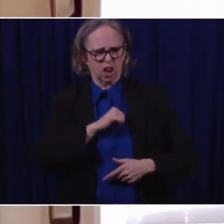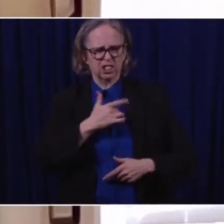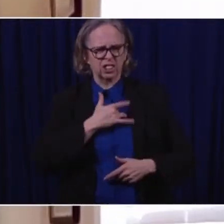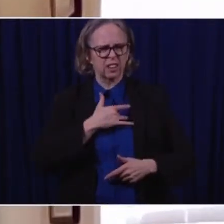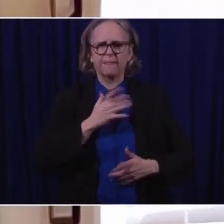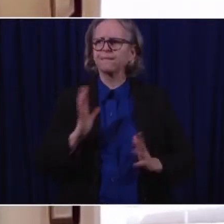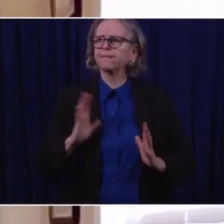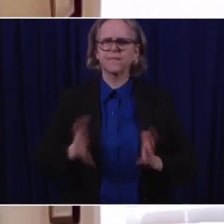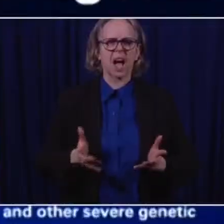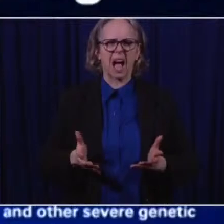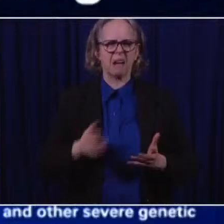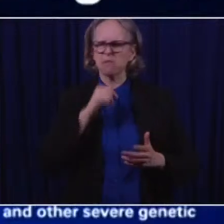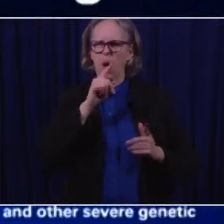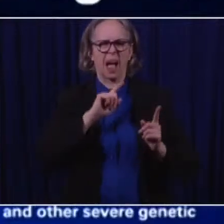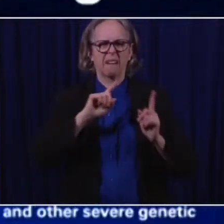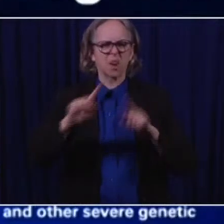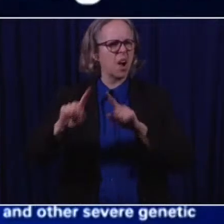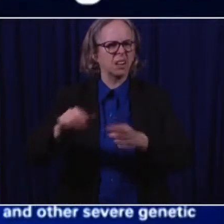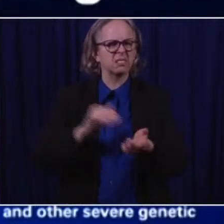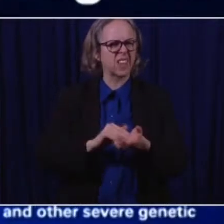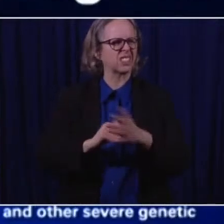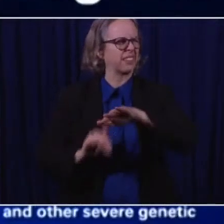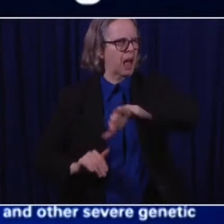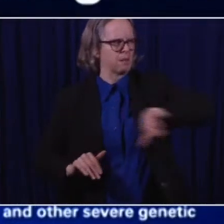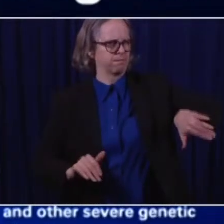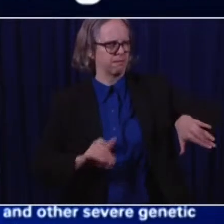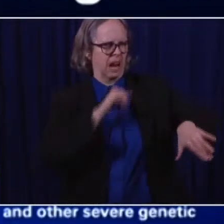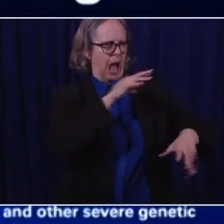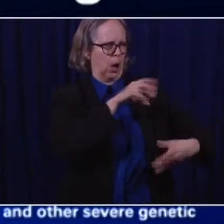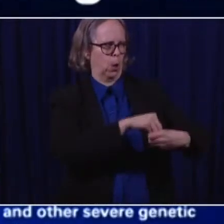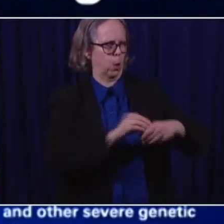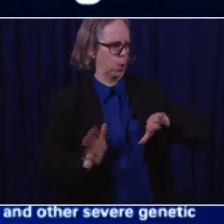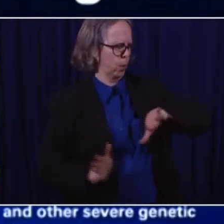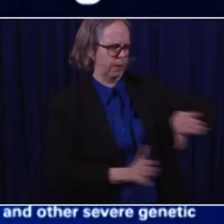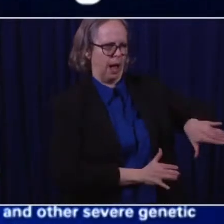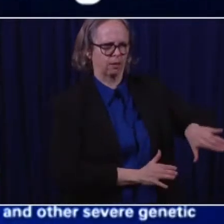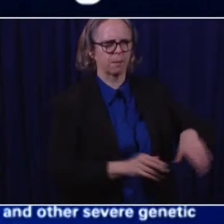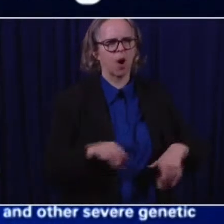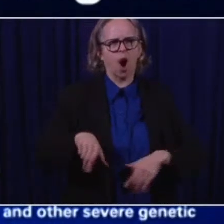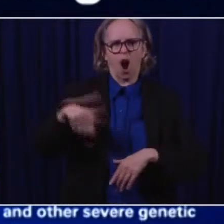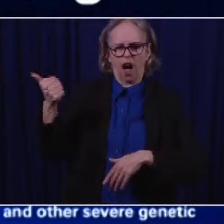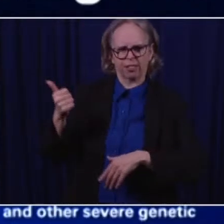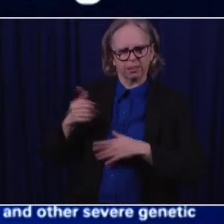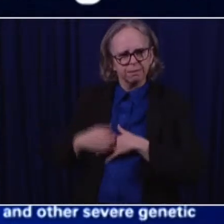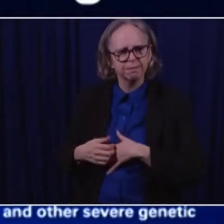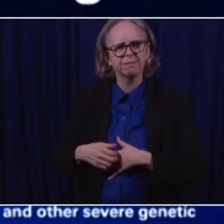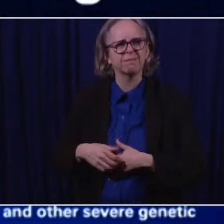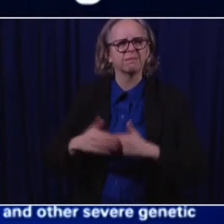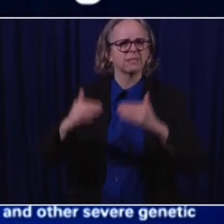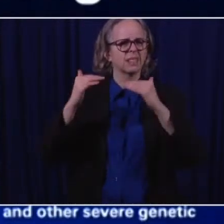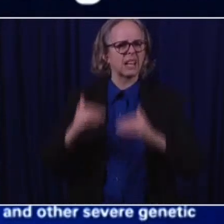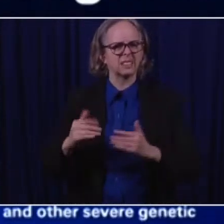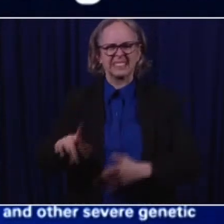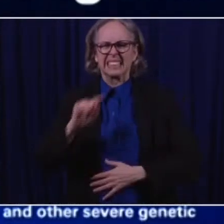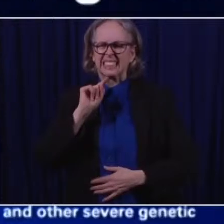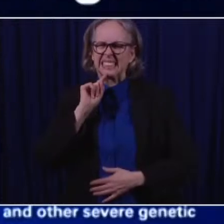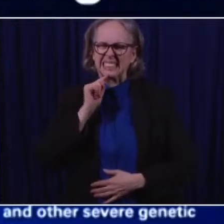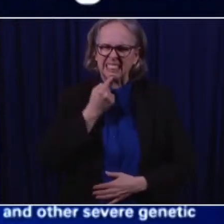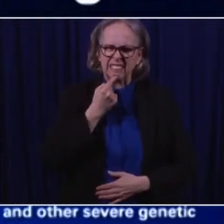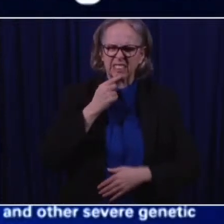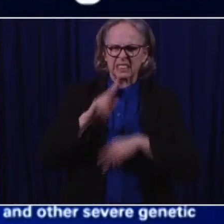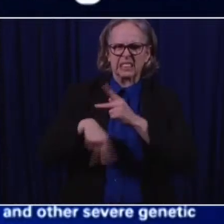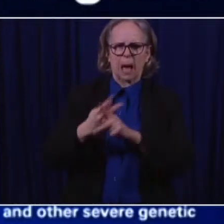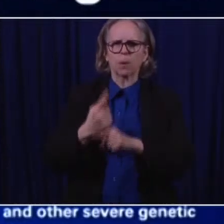heart doctor regularly. Next on the list, people with severe type 1